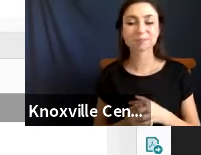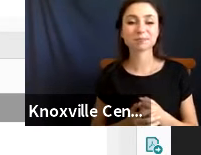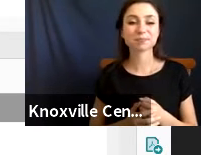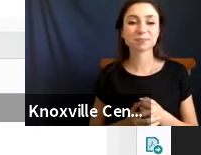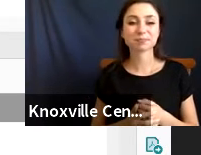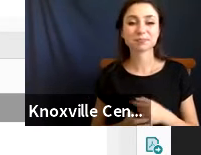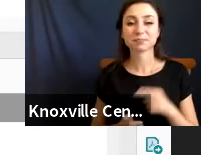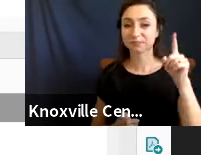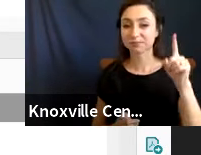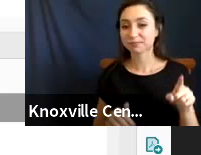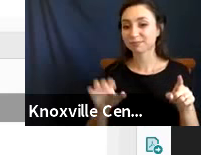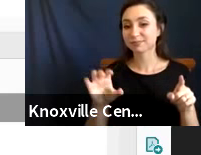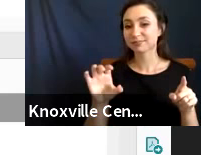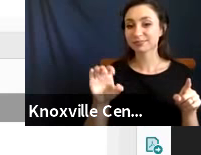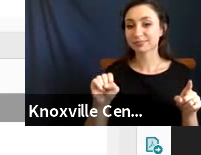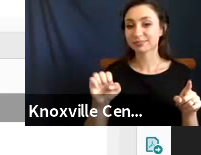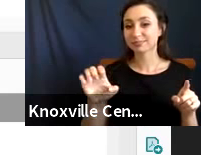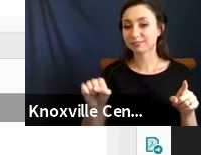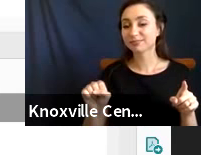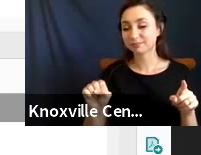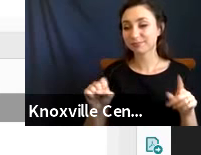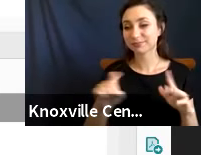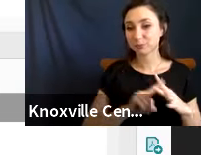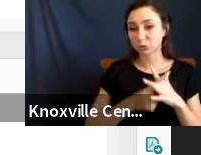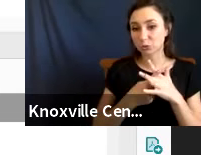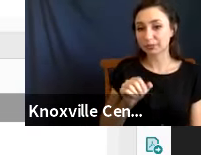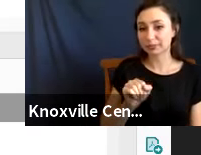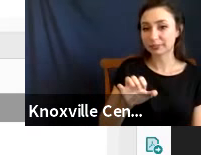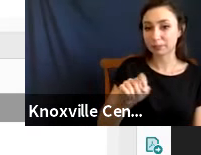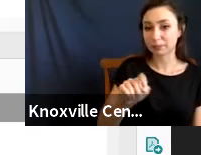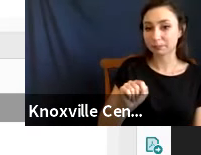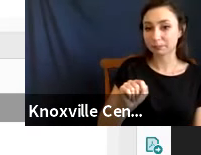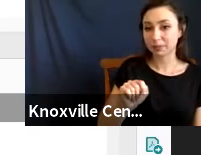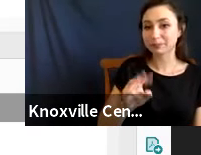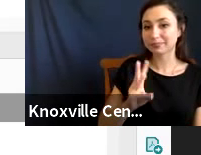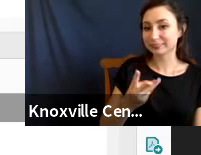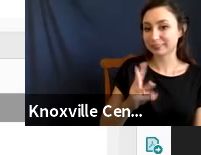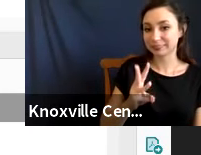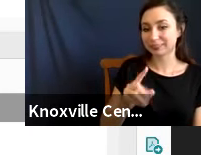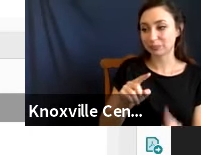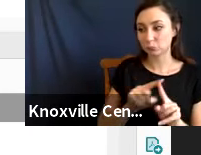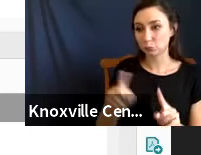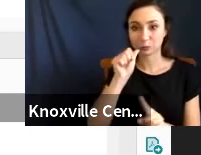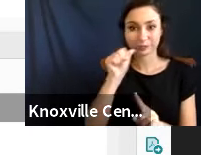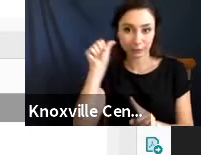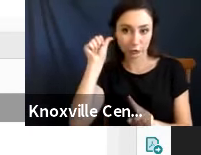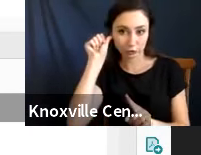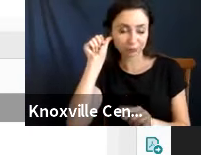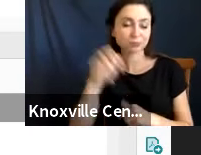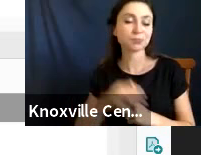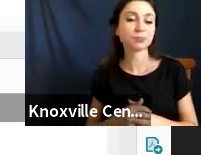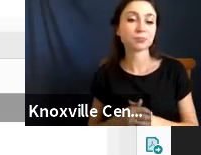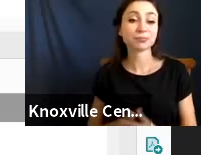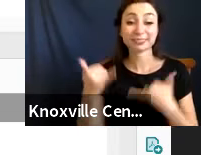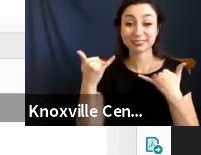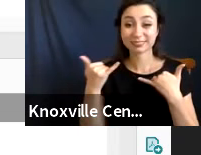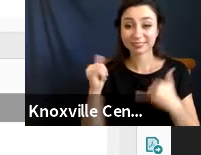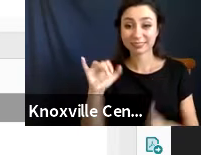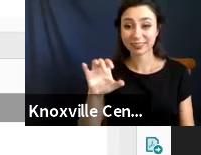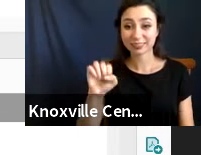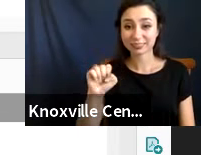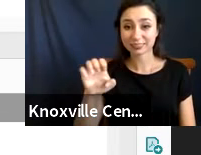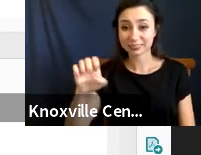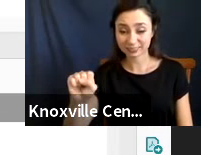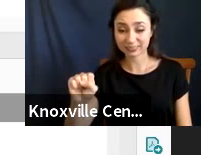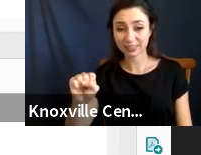these cases are from September 16th through yesterday. But today's cases are the